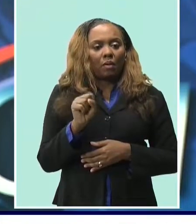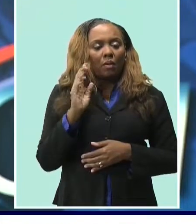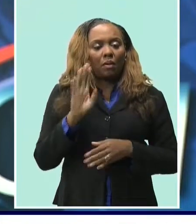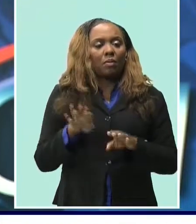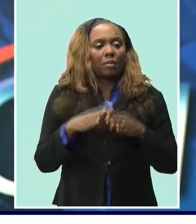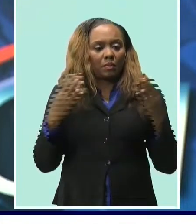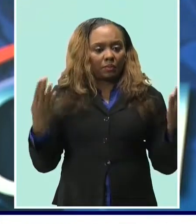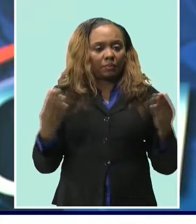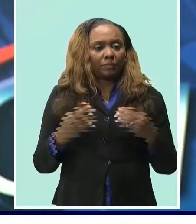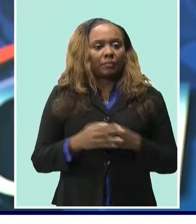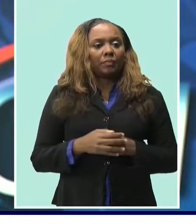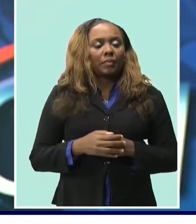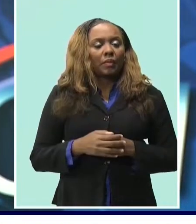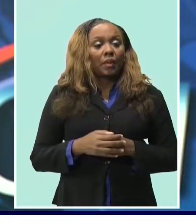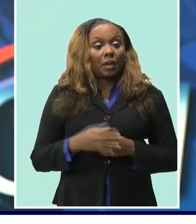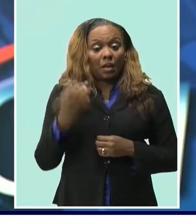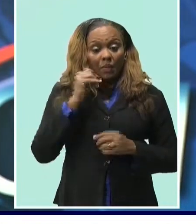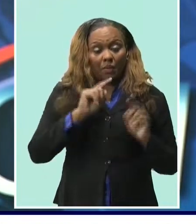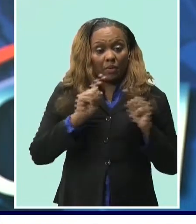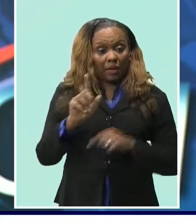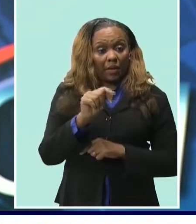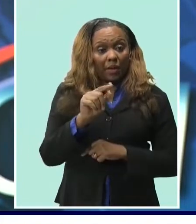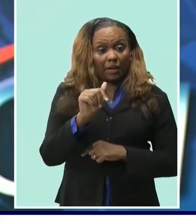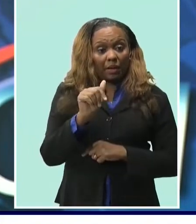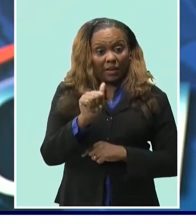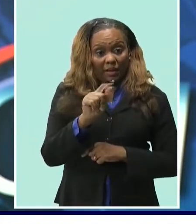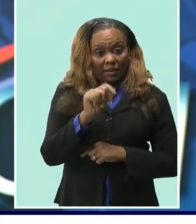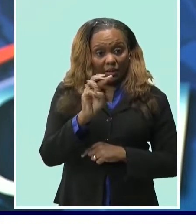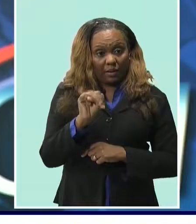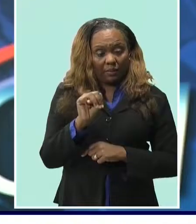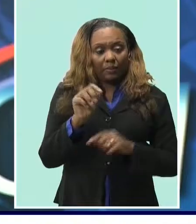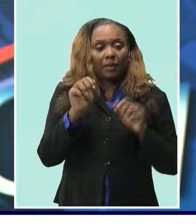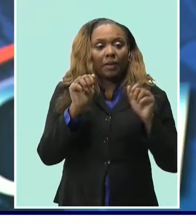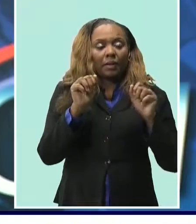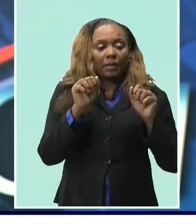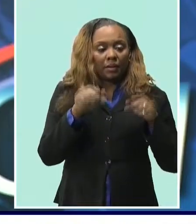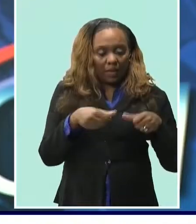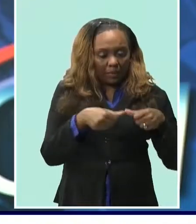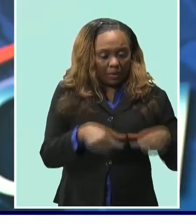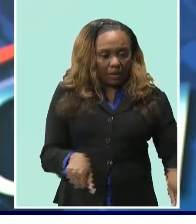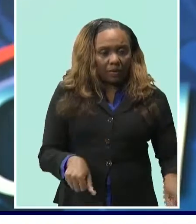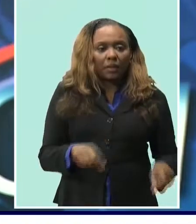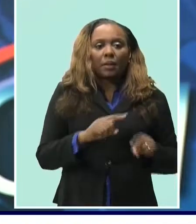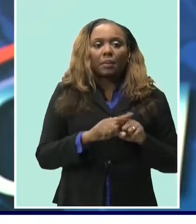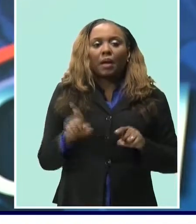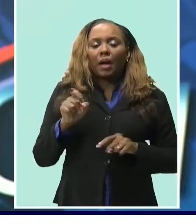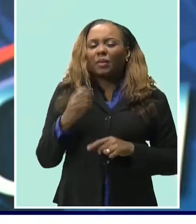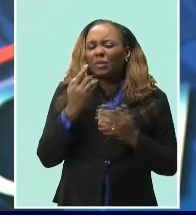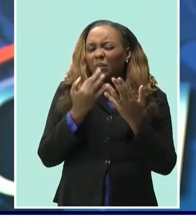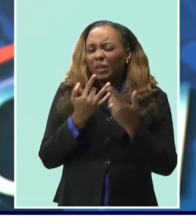will be facilitating both withdrawals and deposits, but accessing the funds may take a little bit longer.